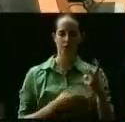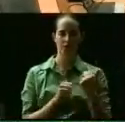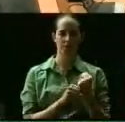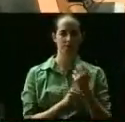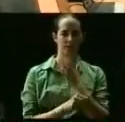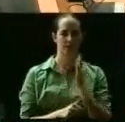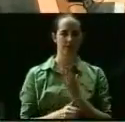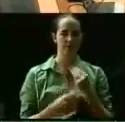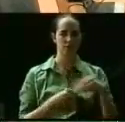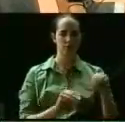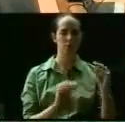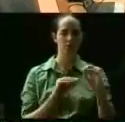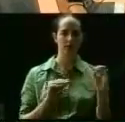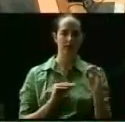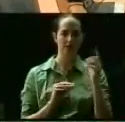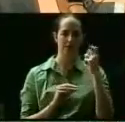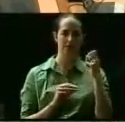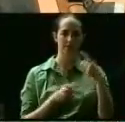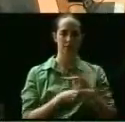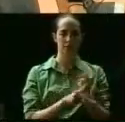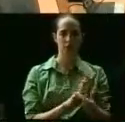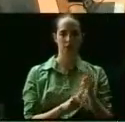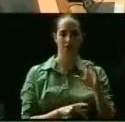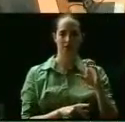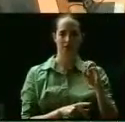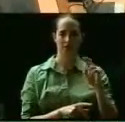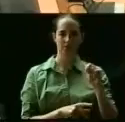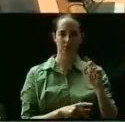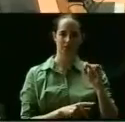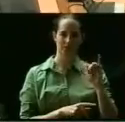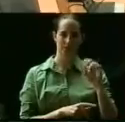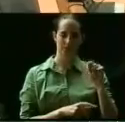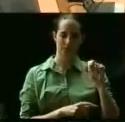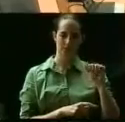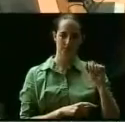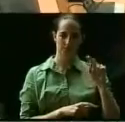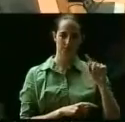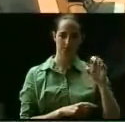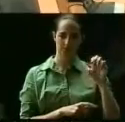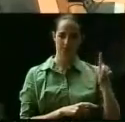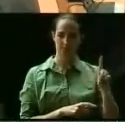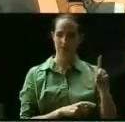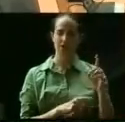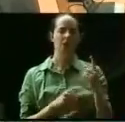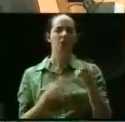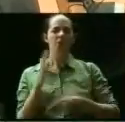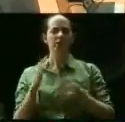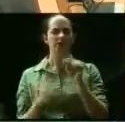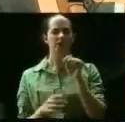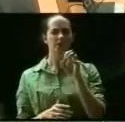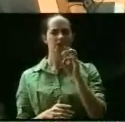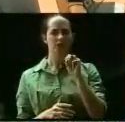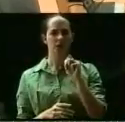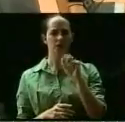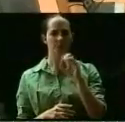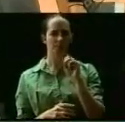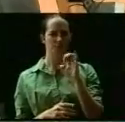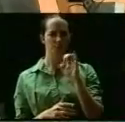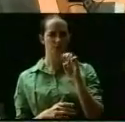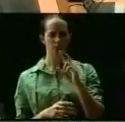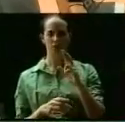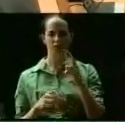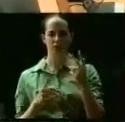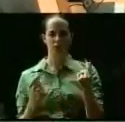products were contaminated. I have the records, I can show you. But my major question is, what's Tom Salter doing sitting across the street from my